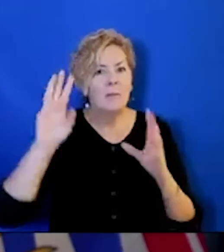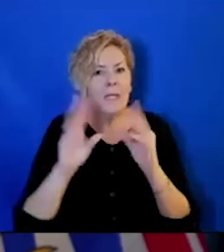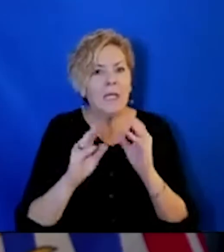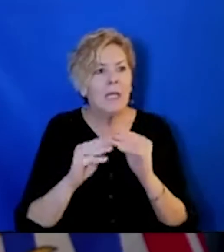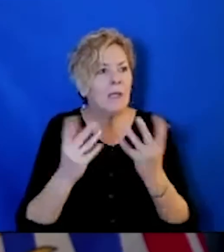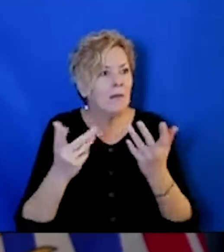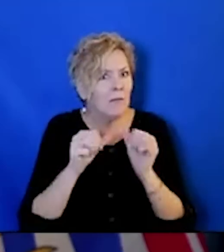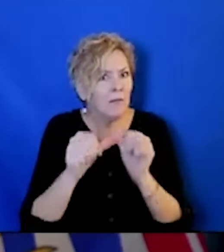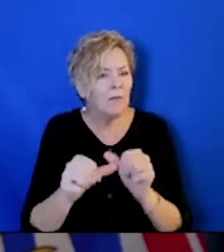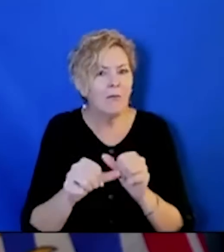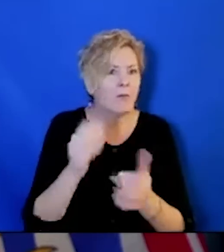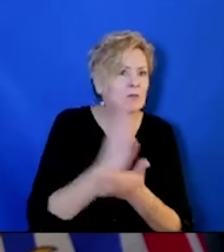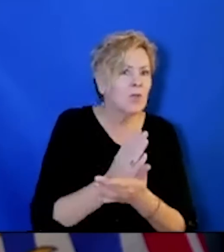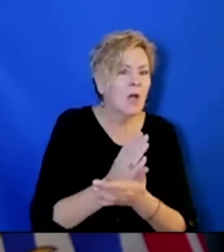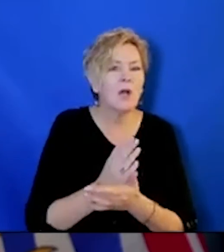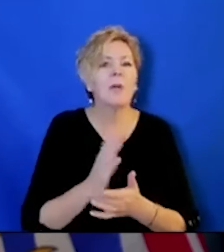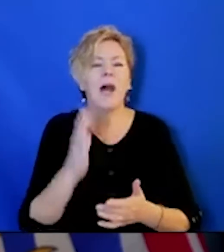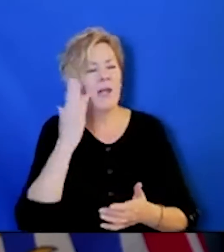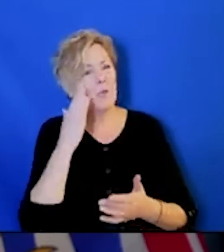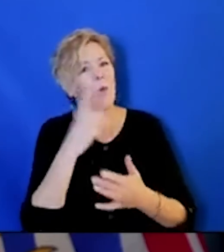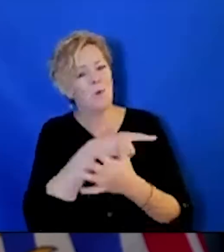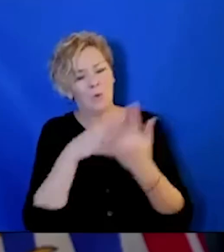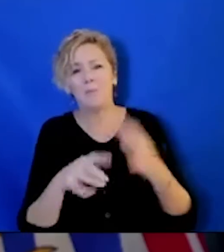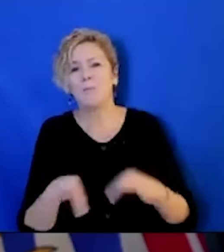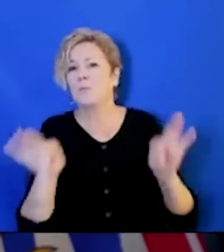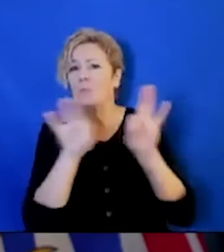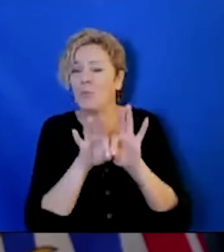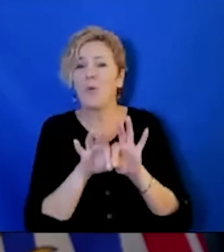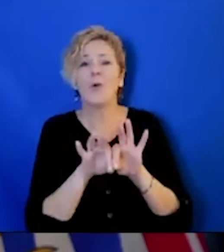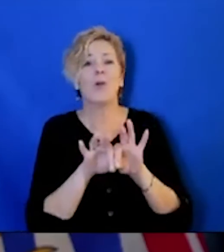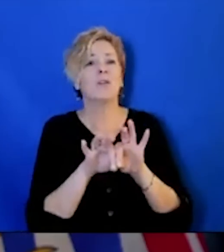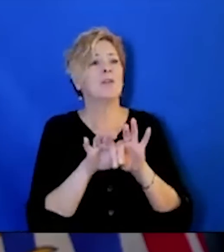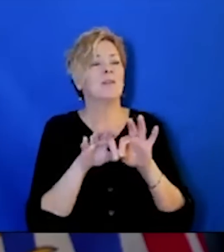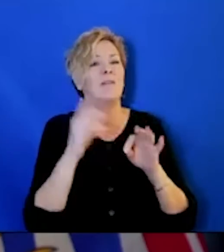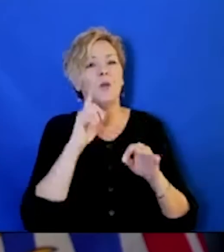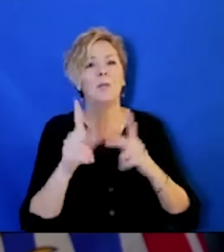But right now, let's all be inventive and go back to the